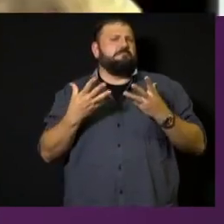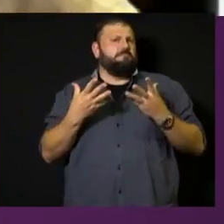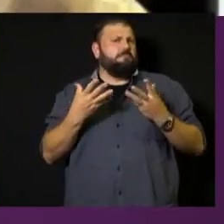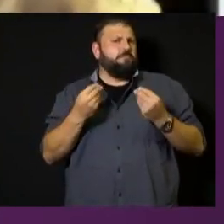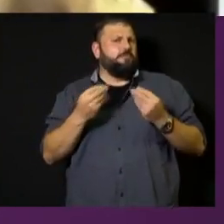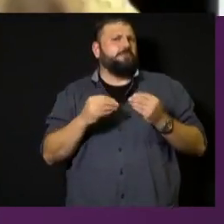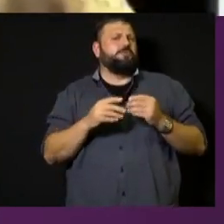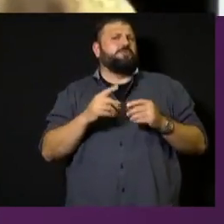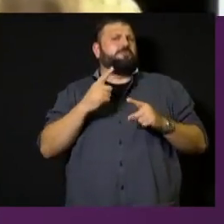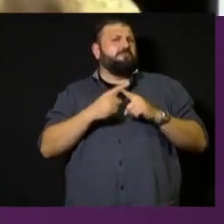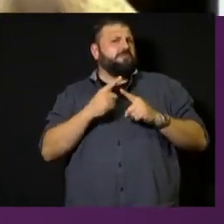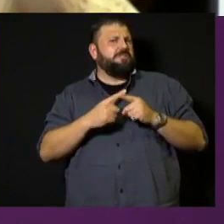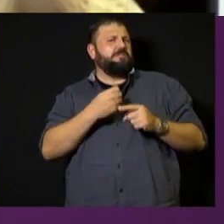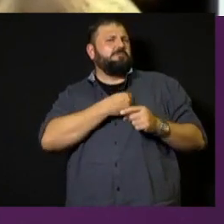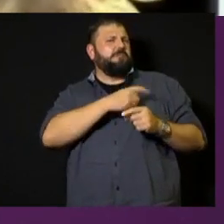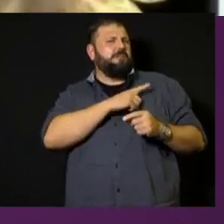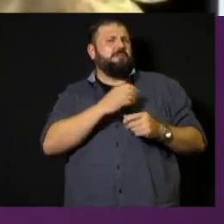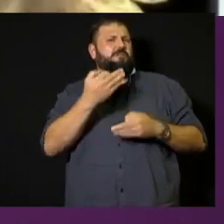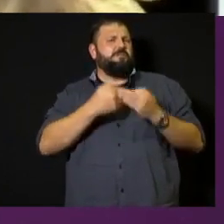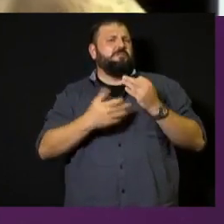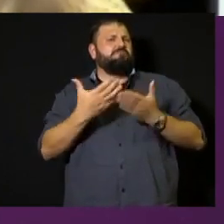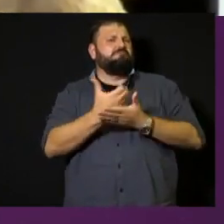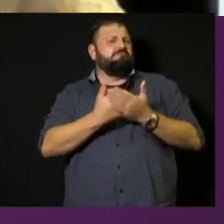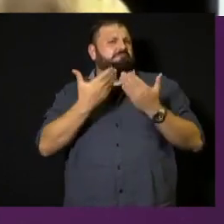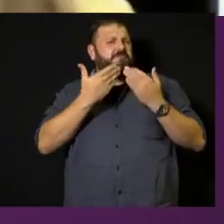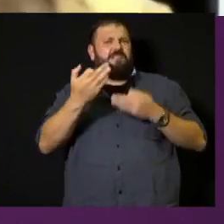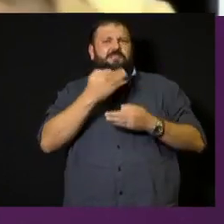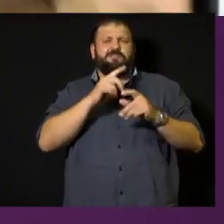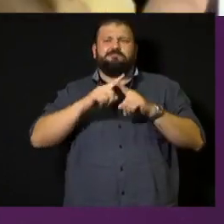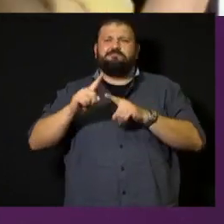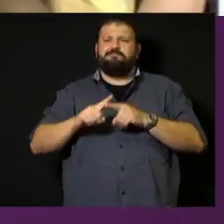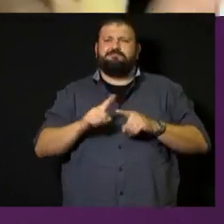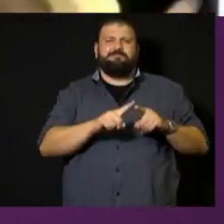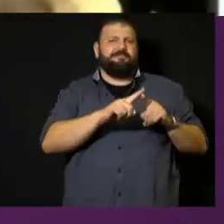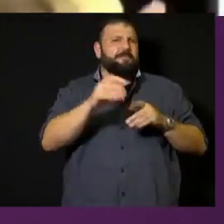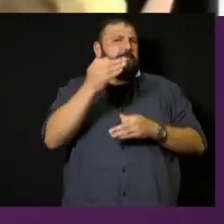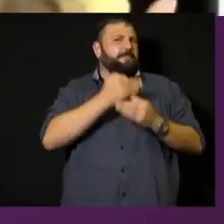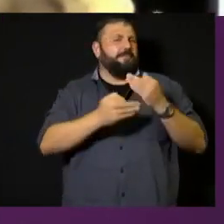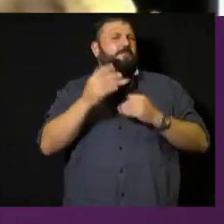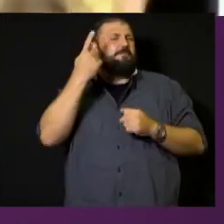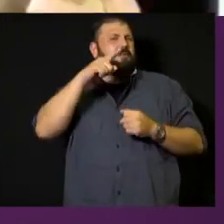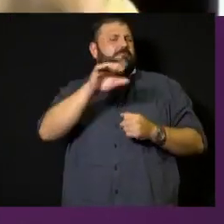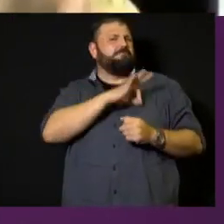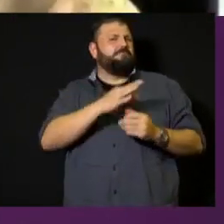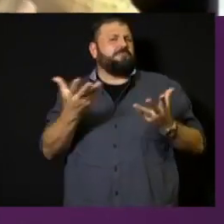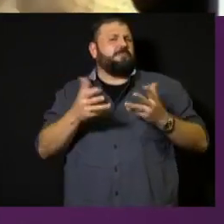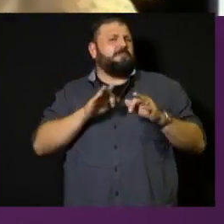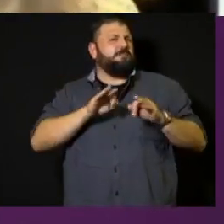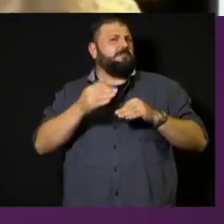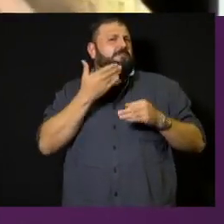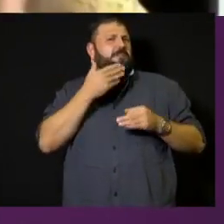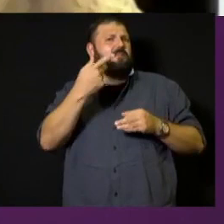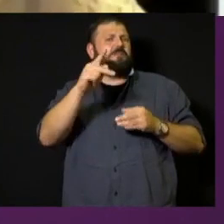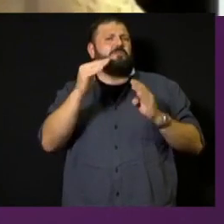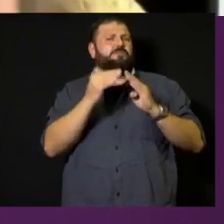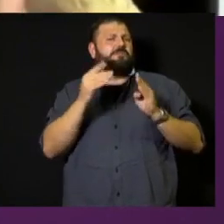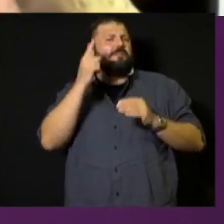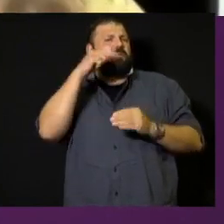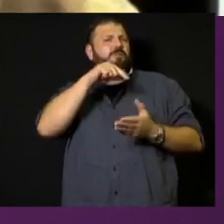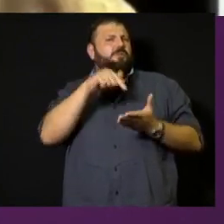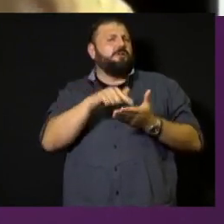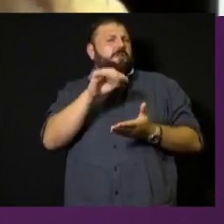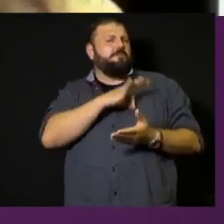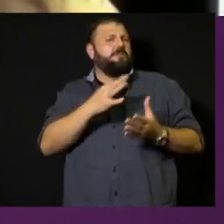A lot of abundance from everyone, income with this international business, so you can be at your house running your